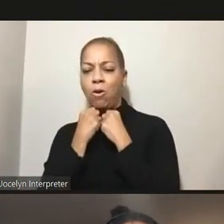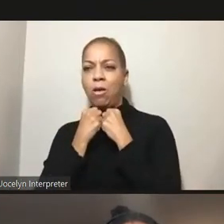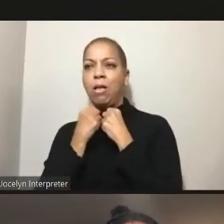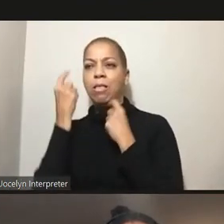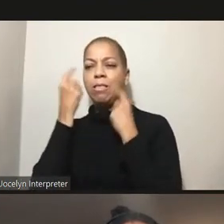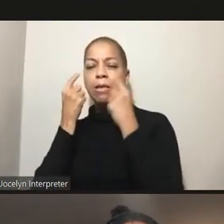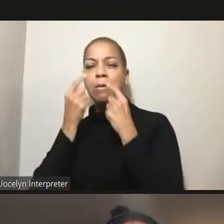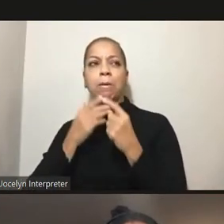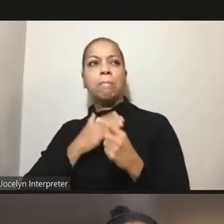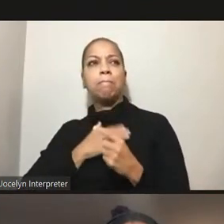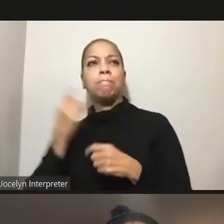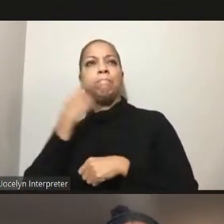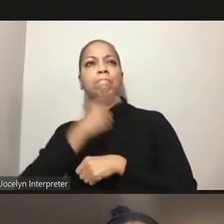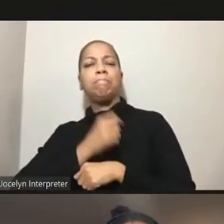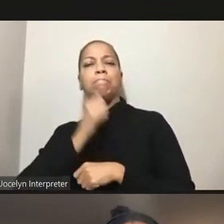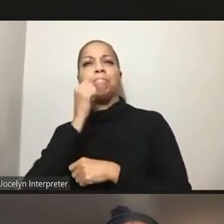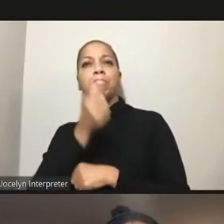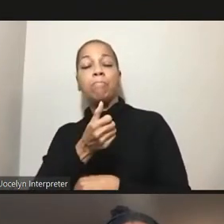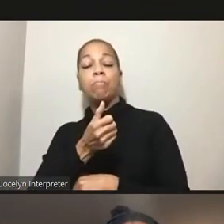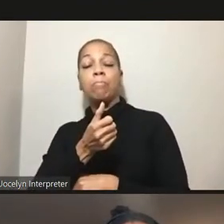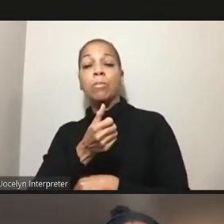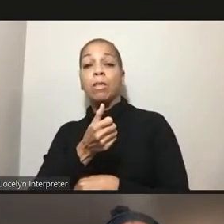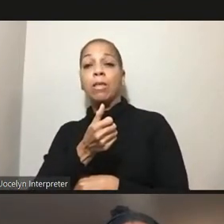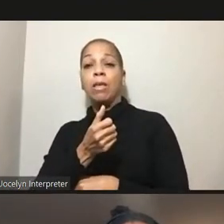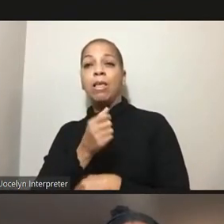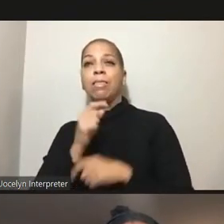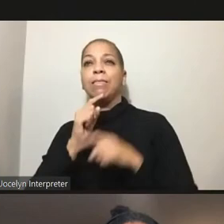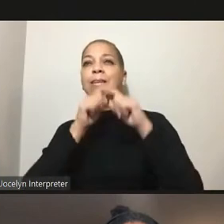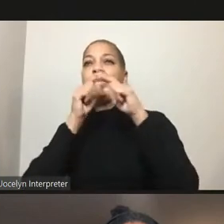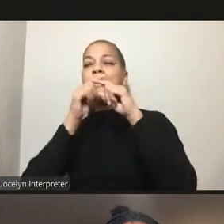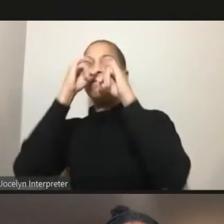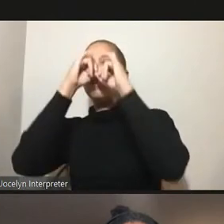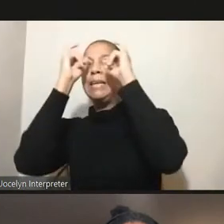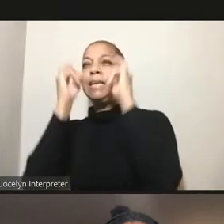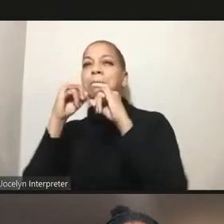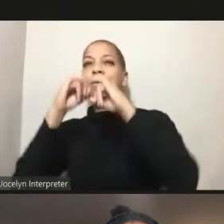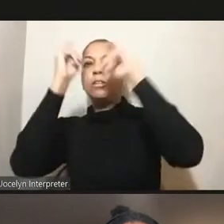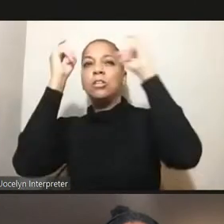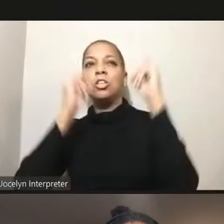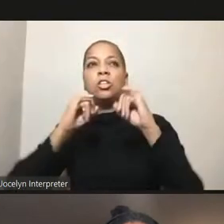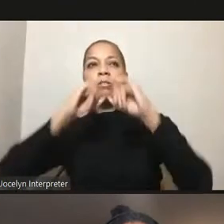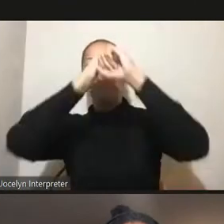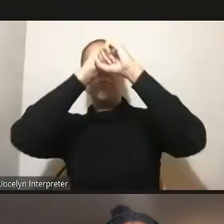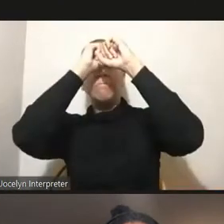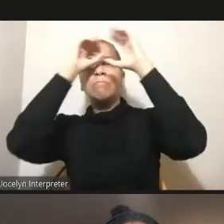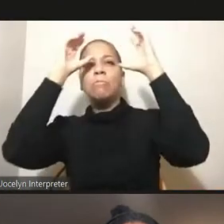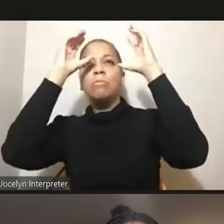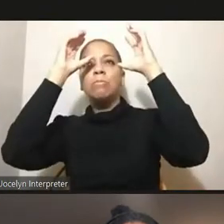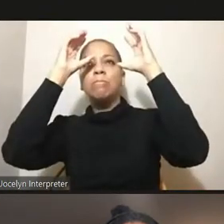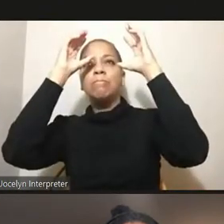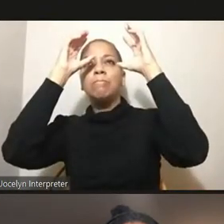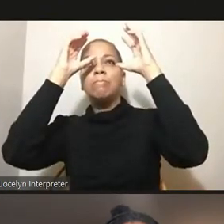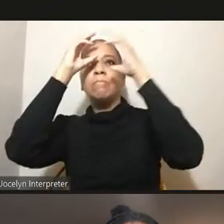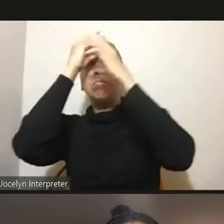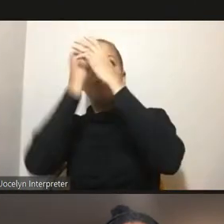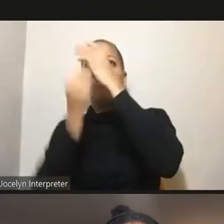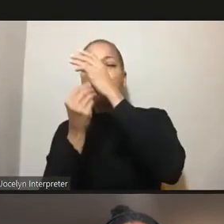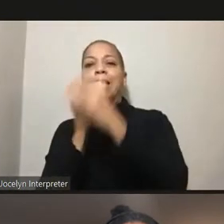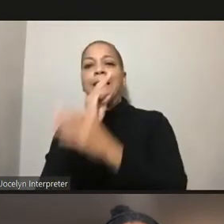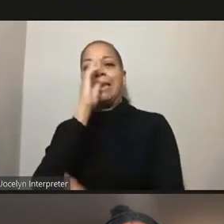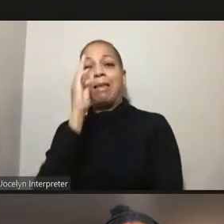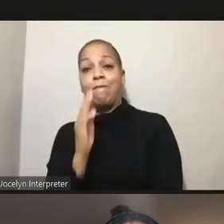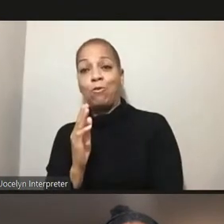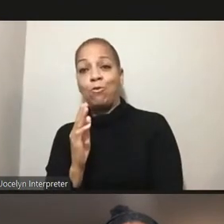tomorrow. And yet those images will never go away. Right. They're